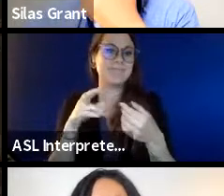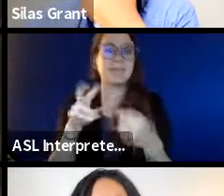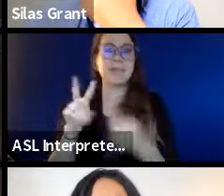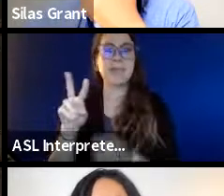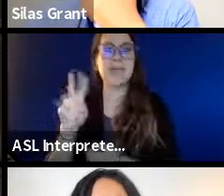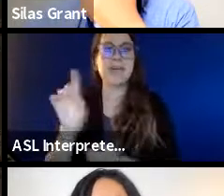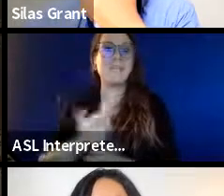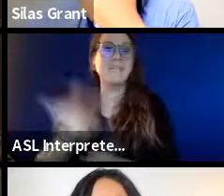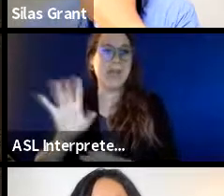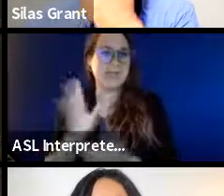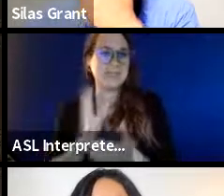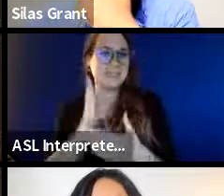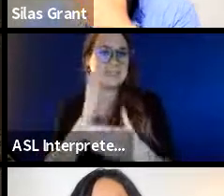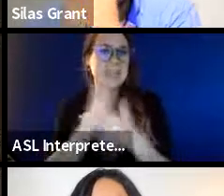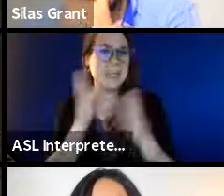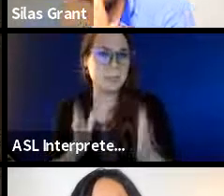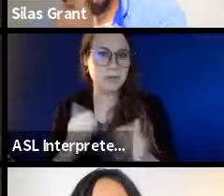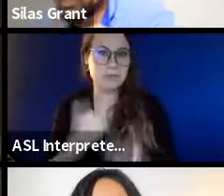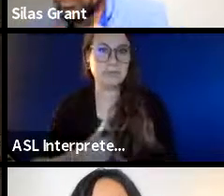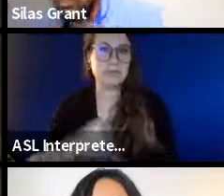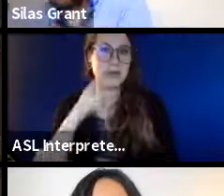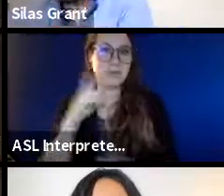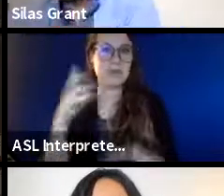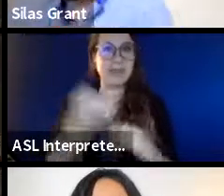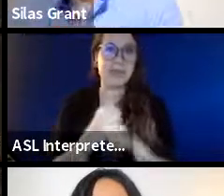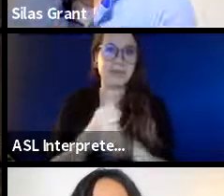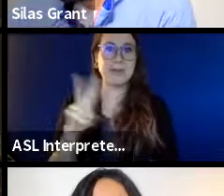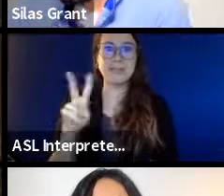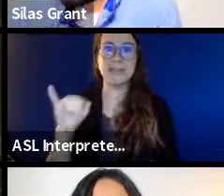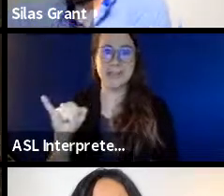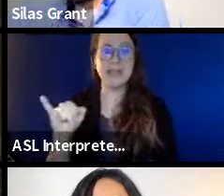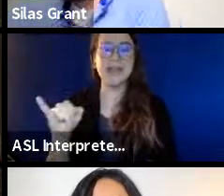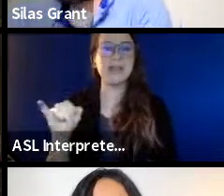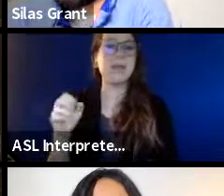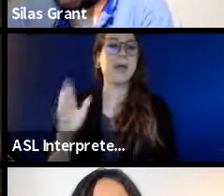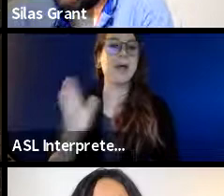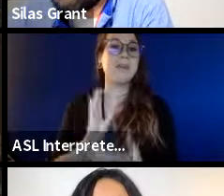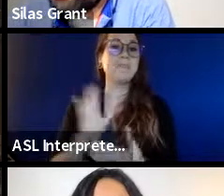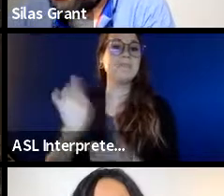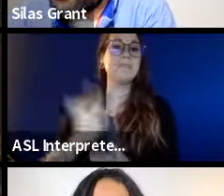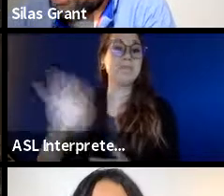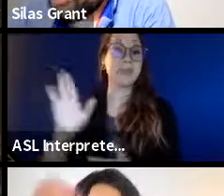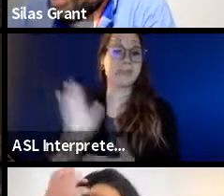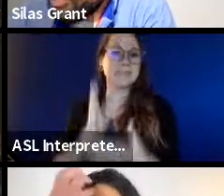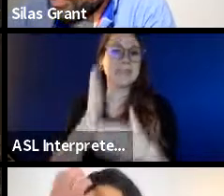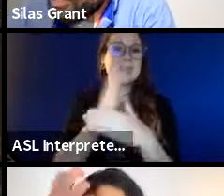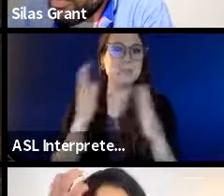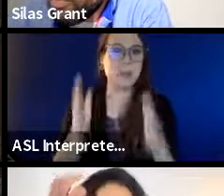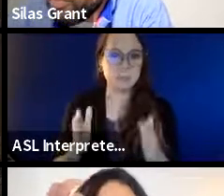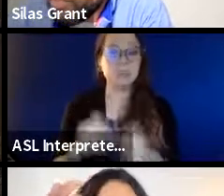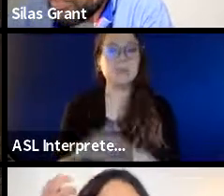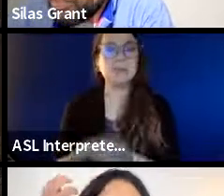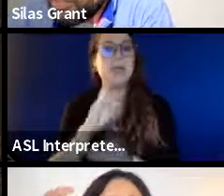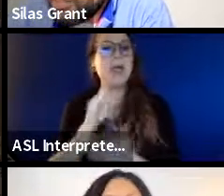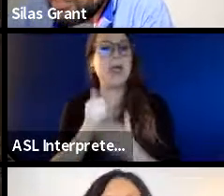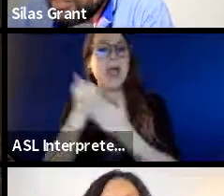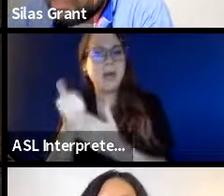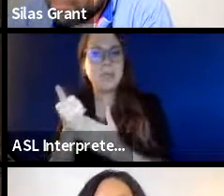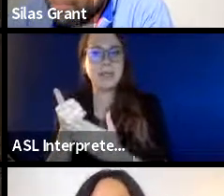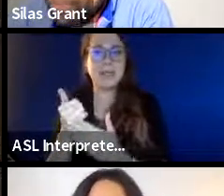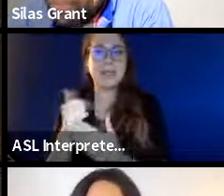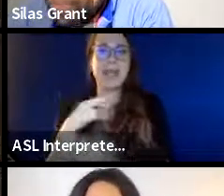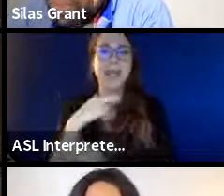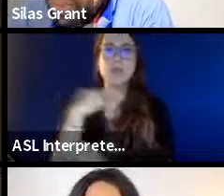interrupters, sorry for using the acronym there, who can help some of our, at-risk